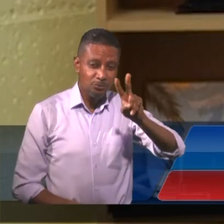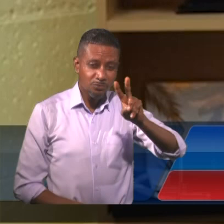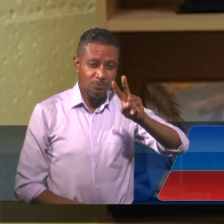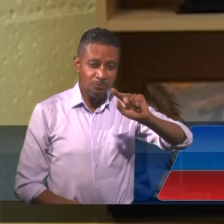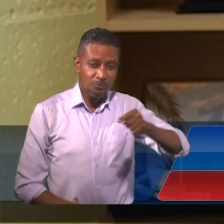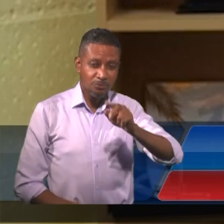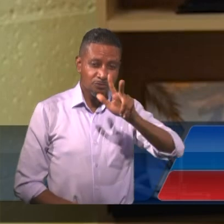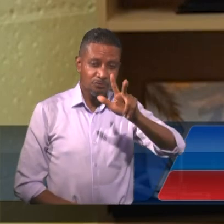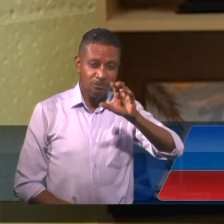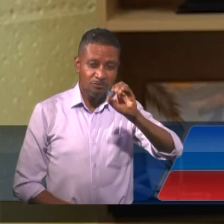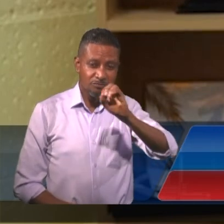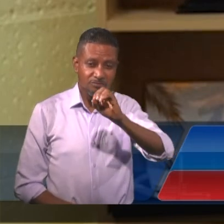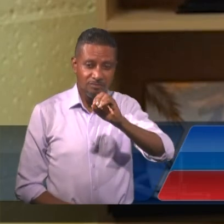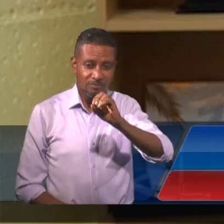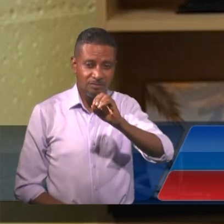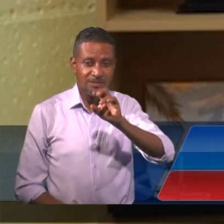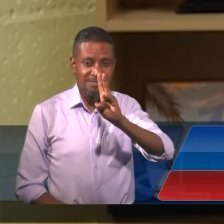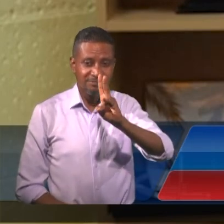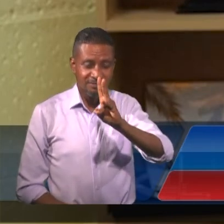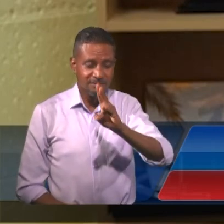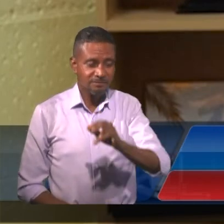2,307 suspected and